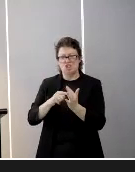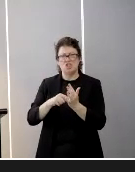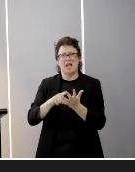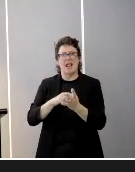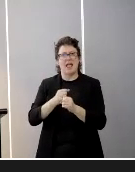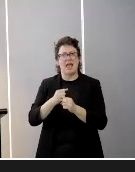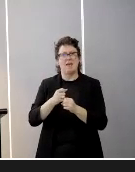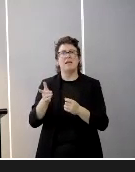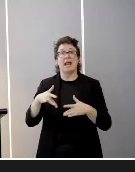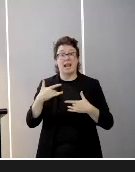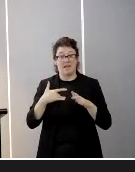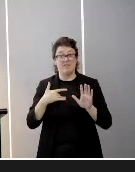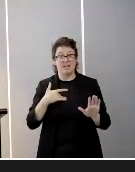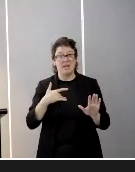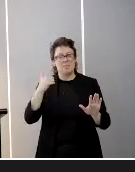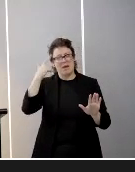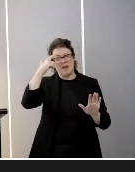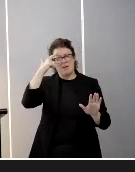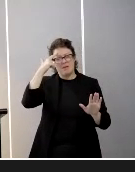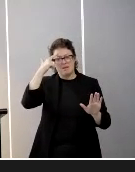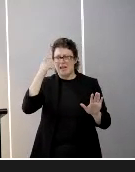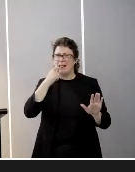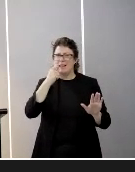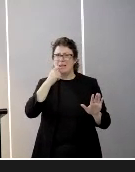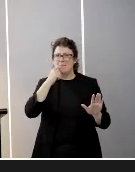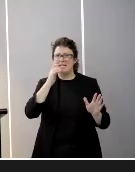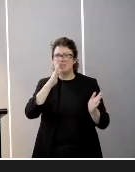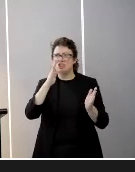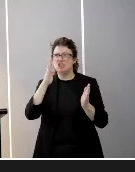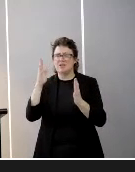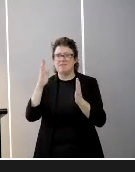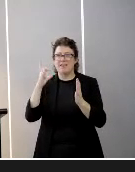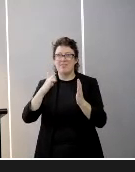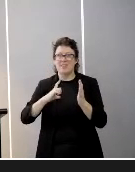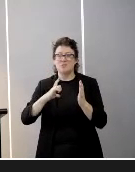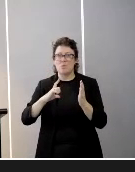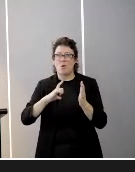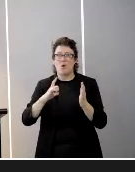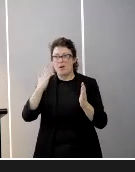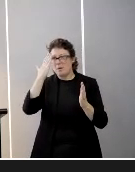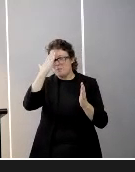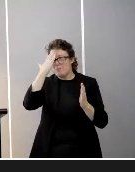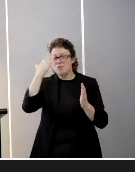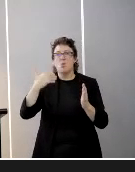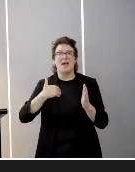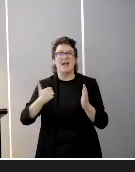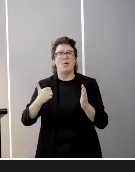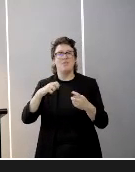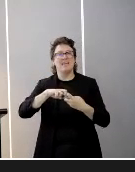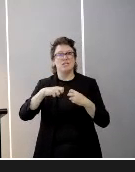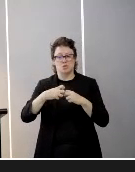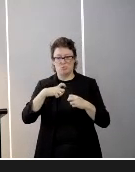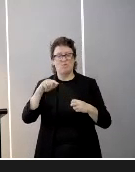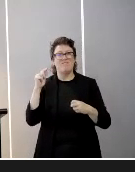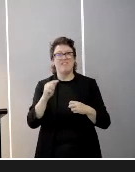body clocks seem to be a little bit shifted. And this might be explaining some of the reasons for their mental health problems.